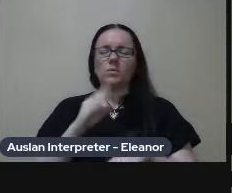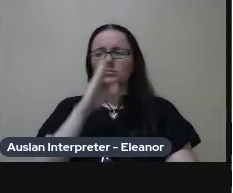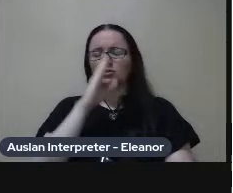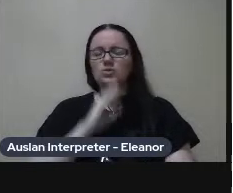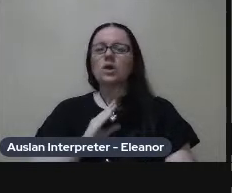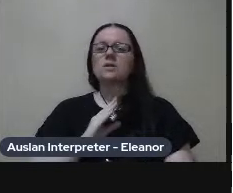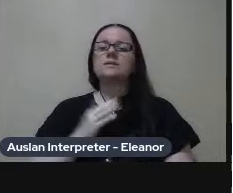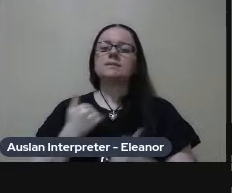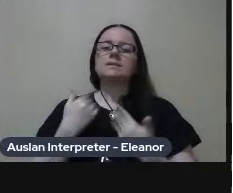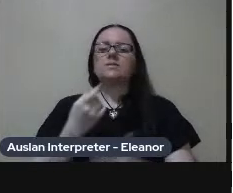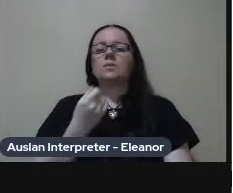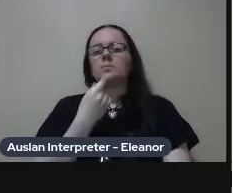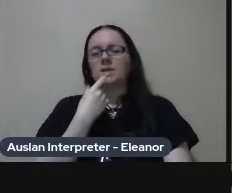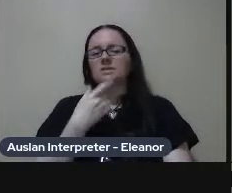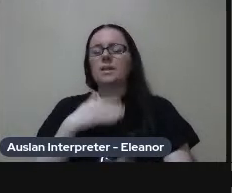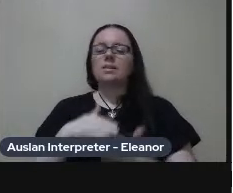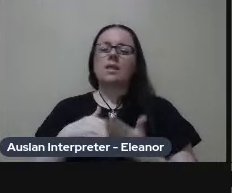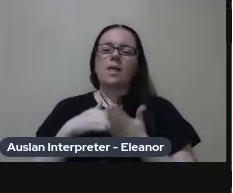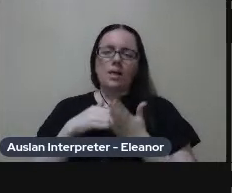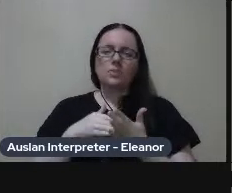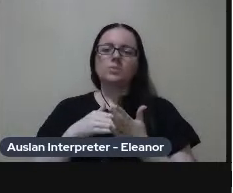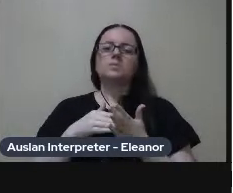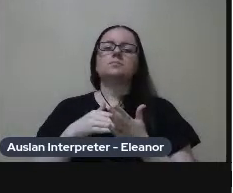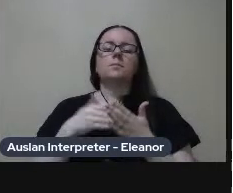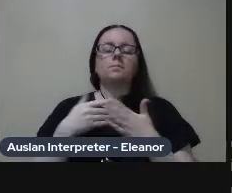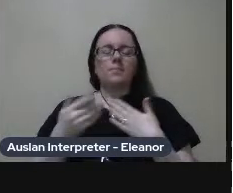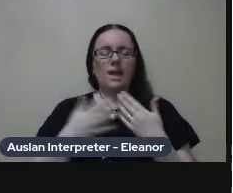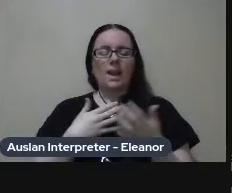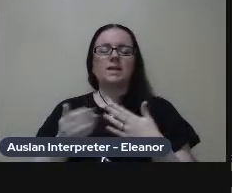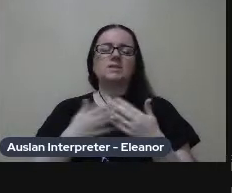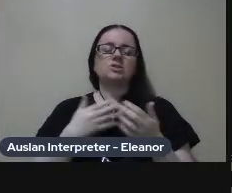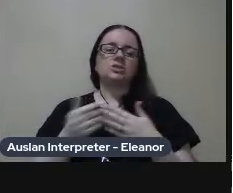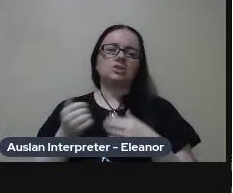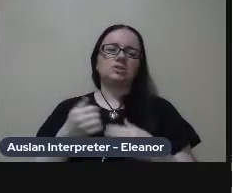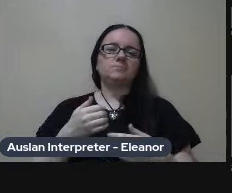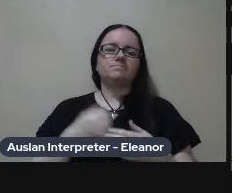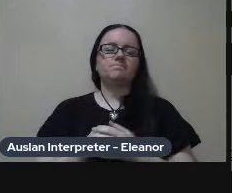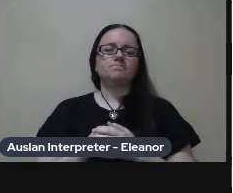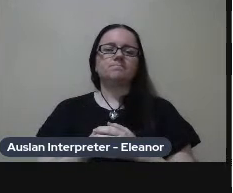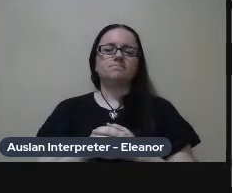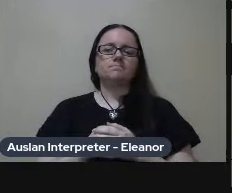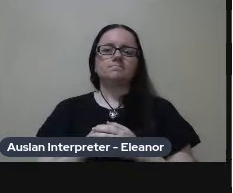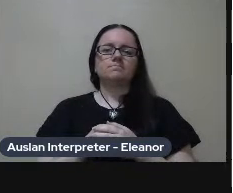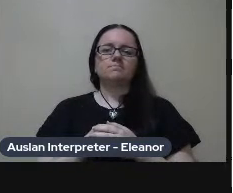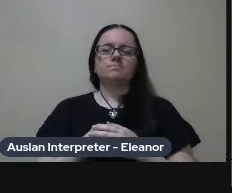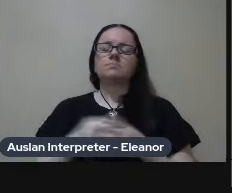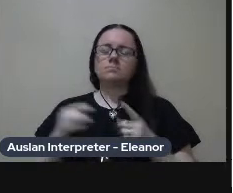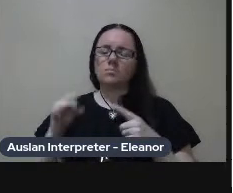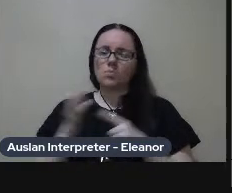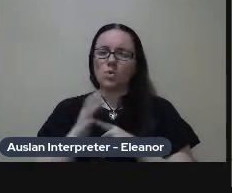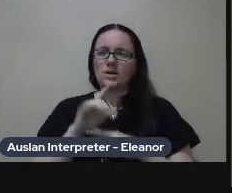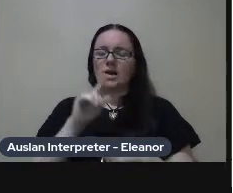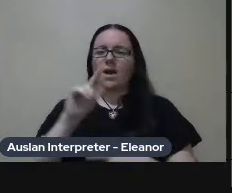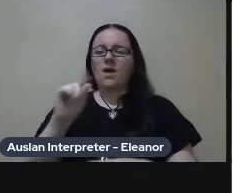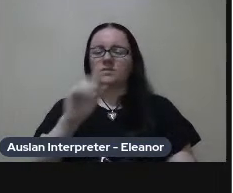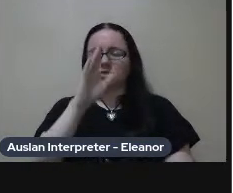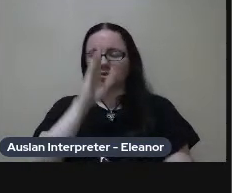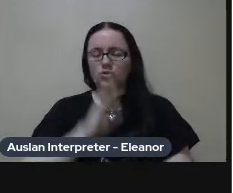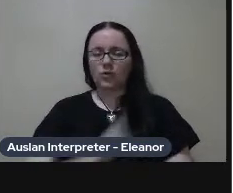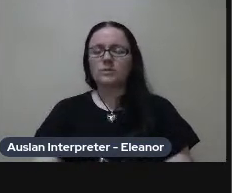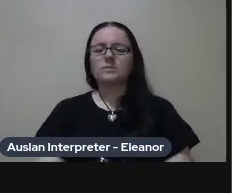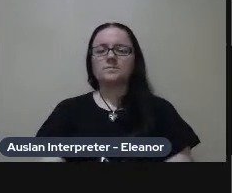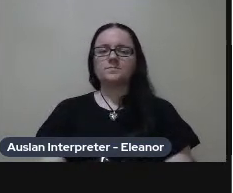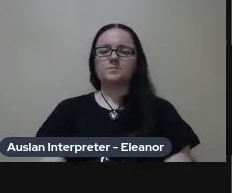use medications alongside other treatments to help manage those. So they play a really, really important role. Now, I'm going to focus